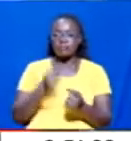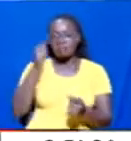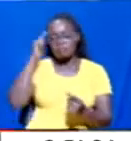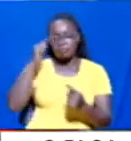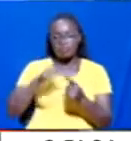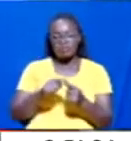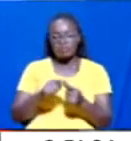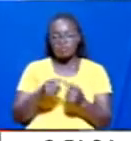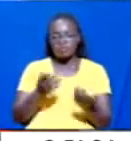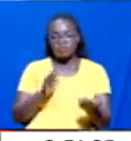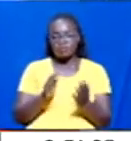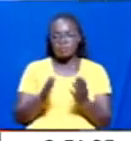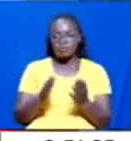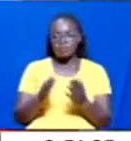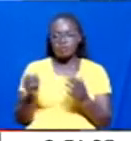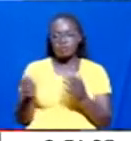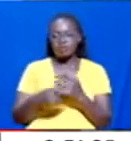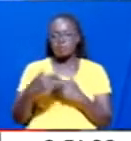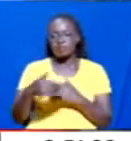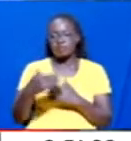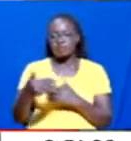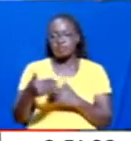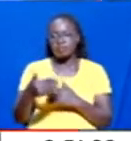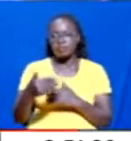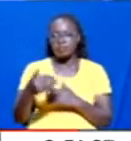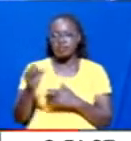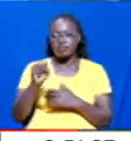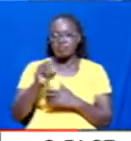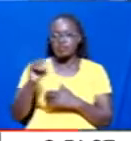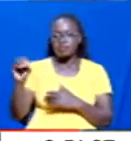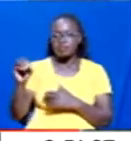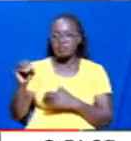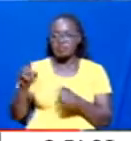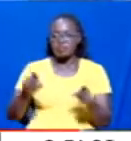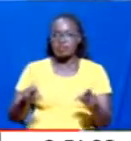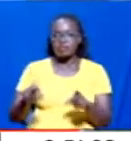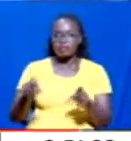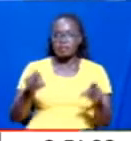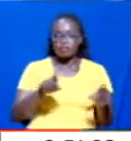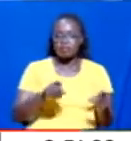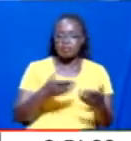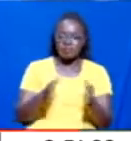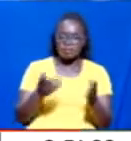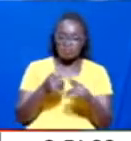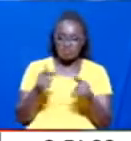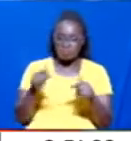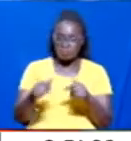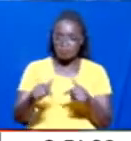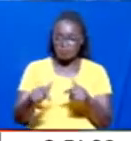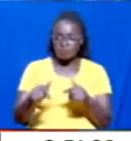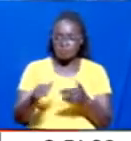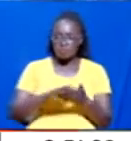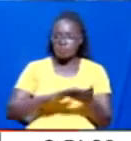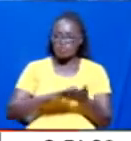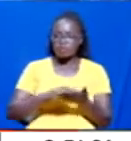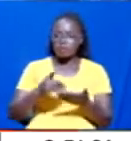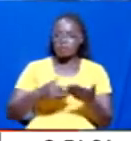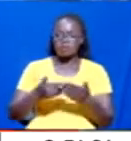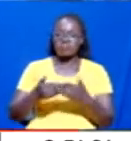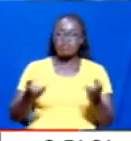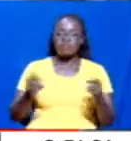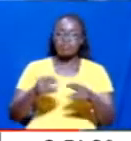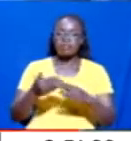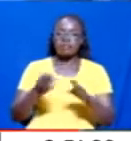to be every 1 month is about 500 containers being cleared from this place, and this is basically what was happening before COVID.